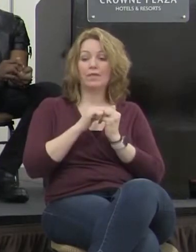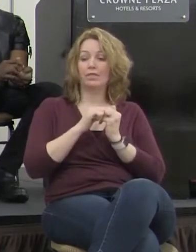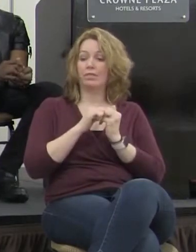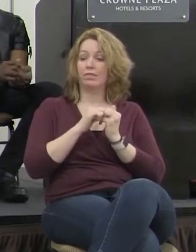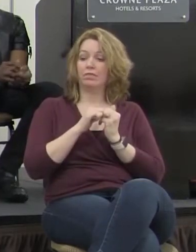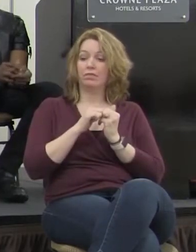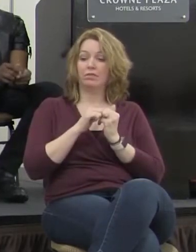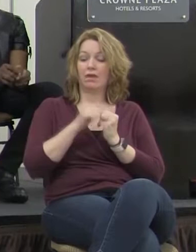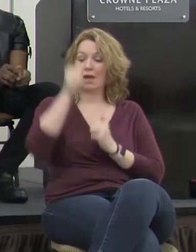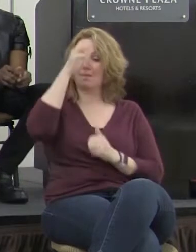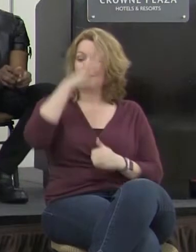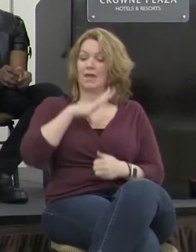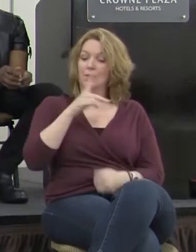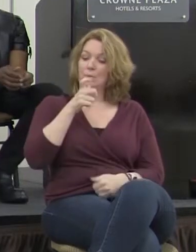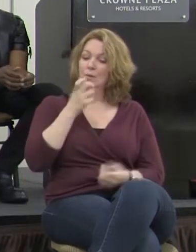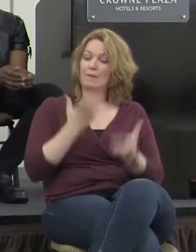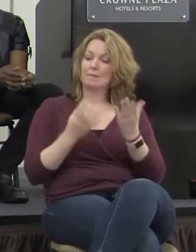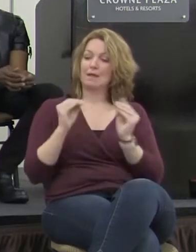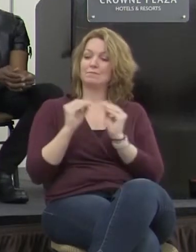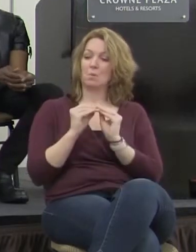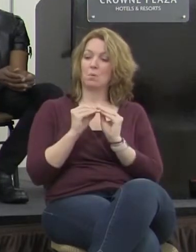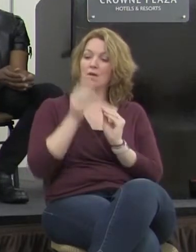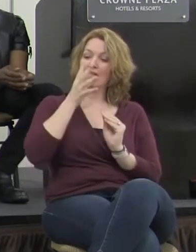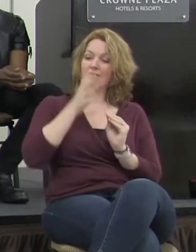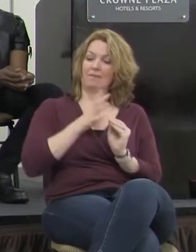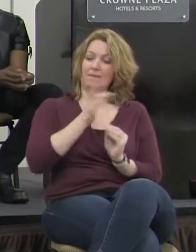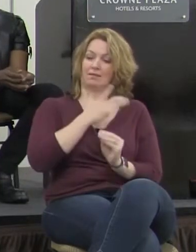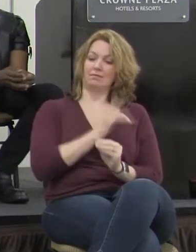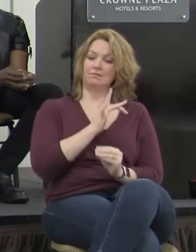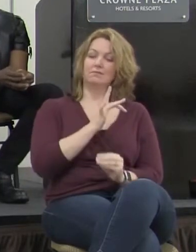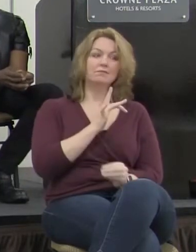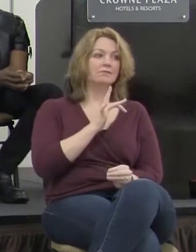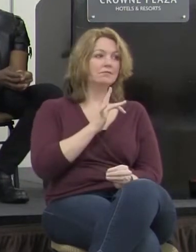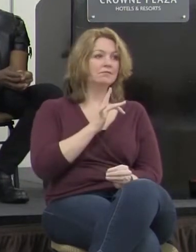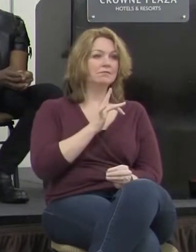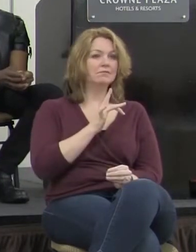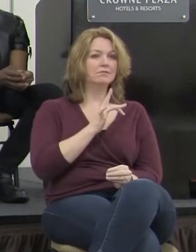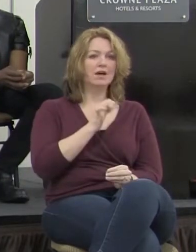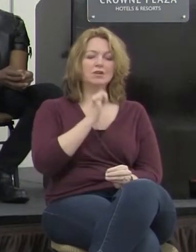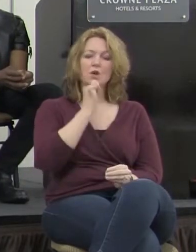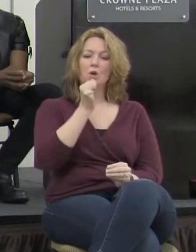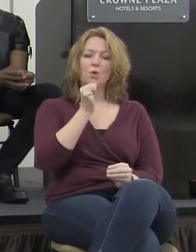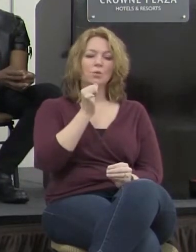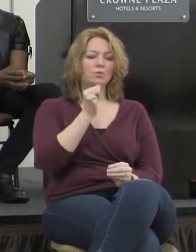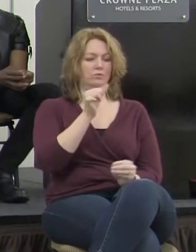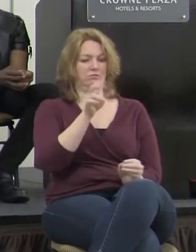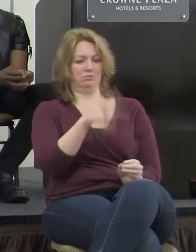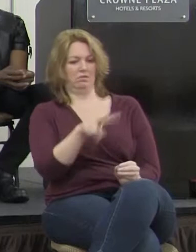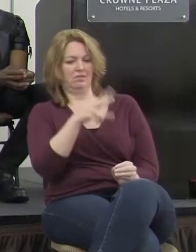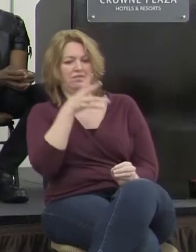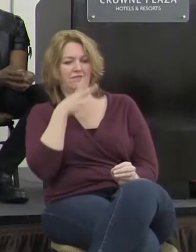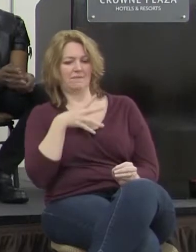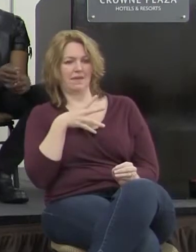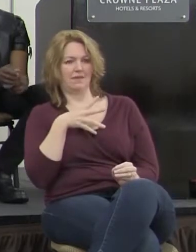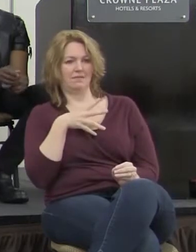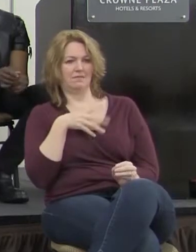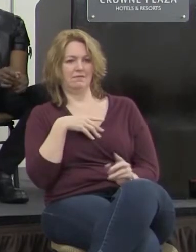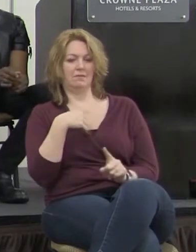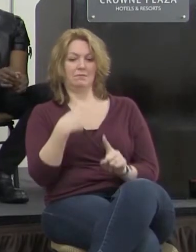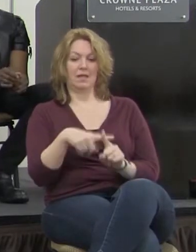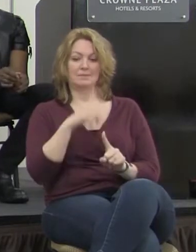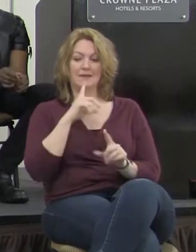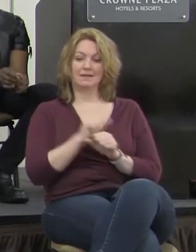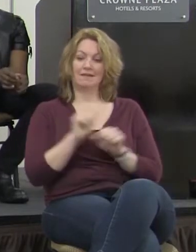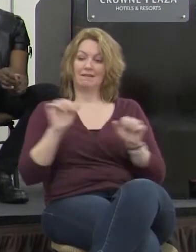being a man who may be more feminine identified. Don't demean the female, and to be active